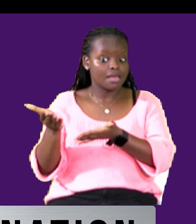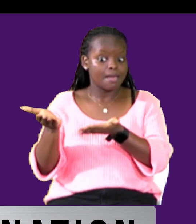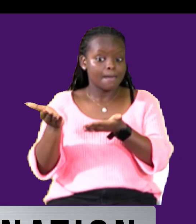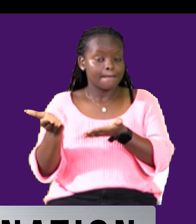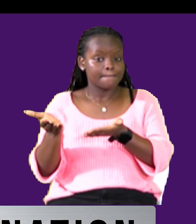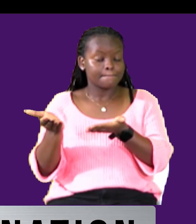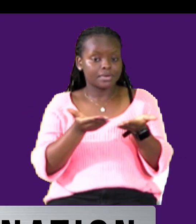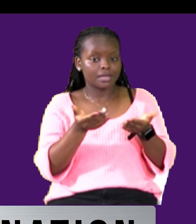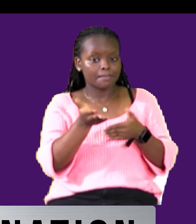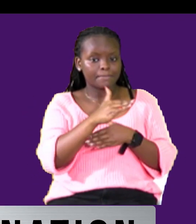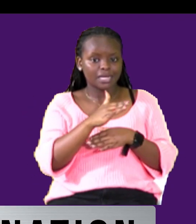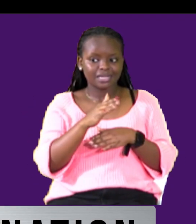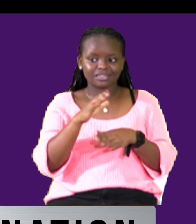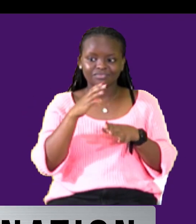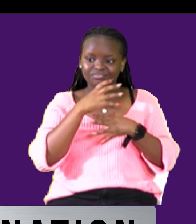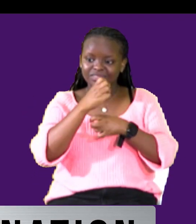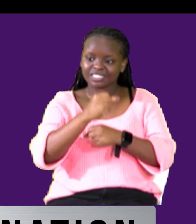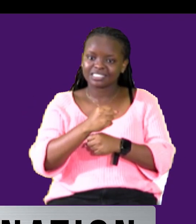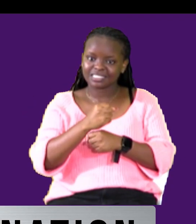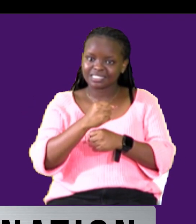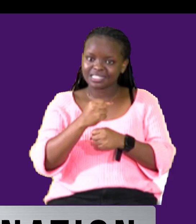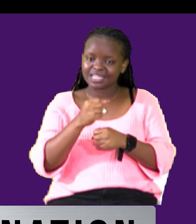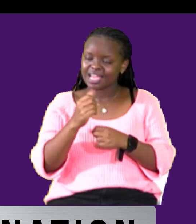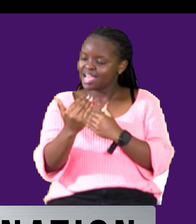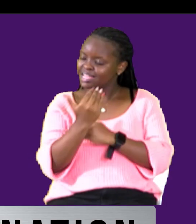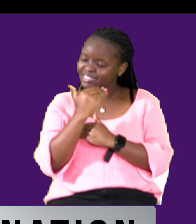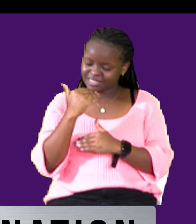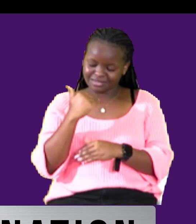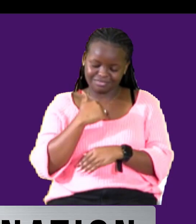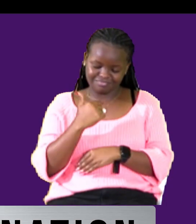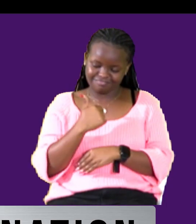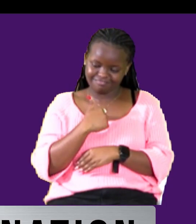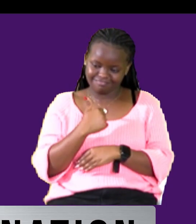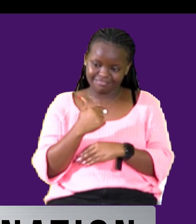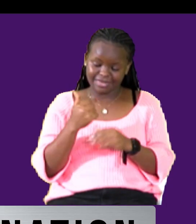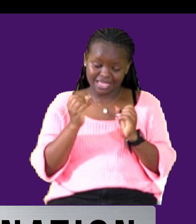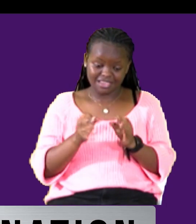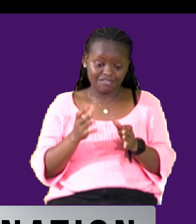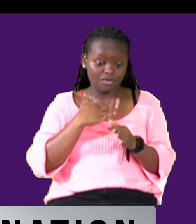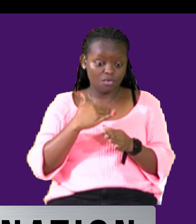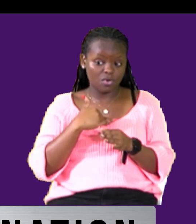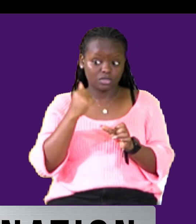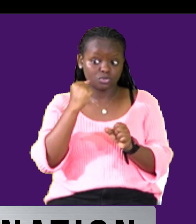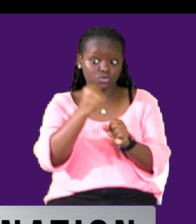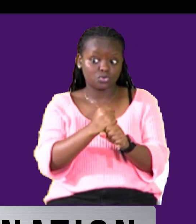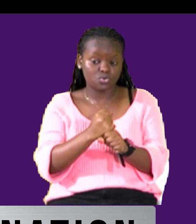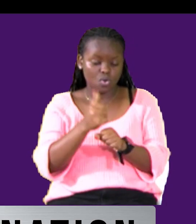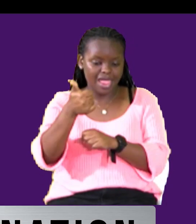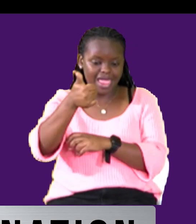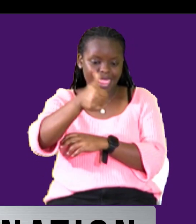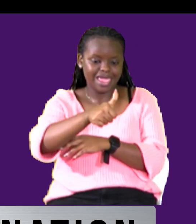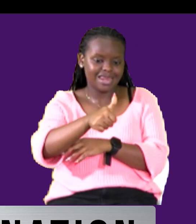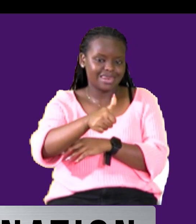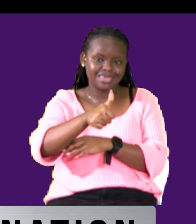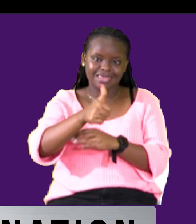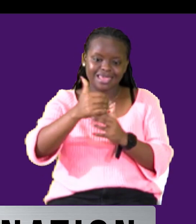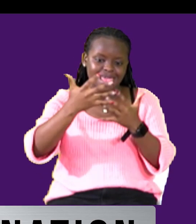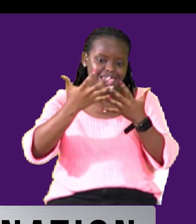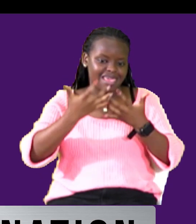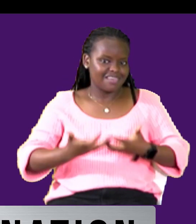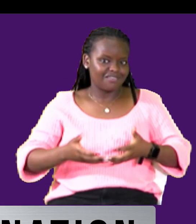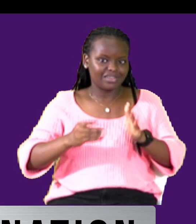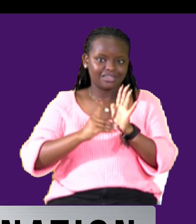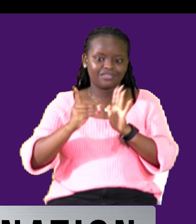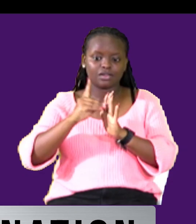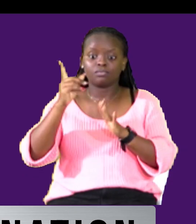if trust. You were to ask me, but it's not even asking me. Yes. But if you wanted to do any viable development, what do you do, number